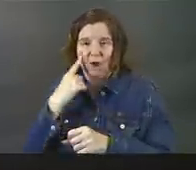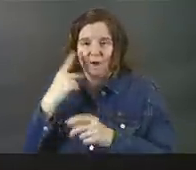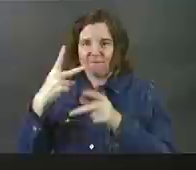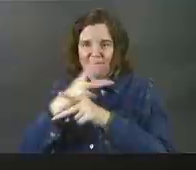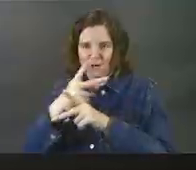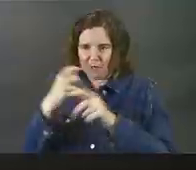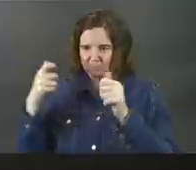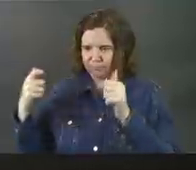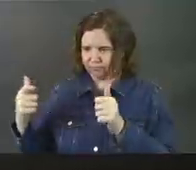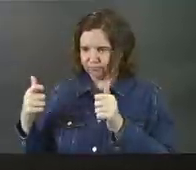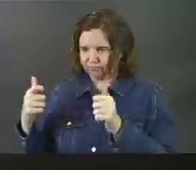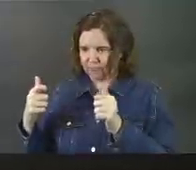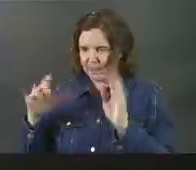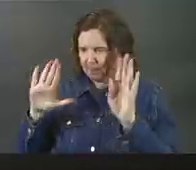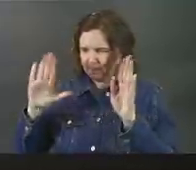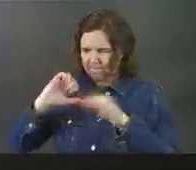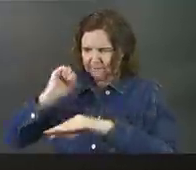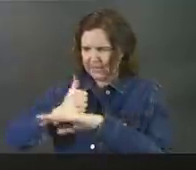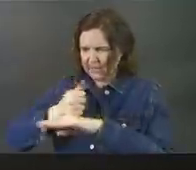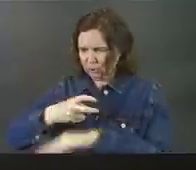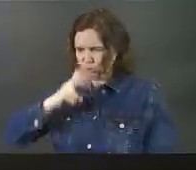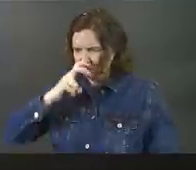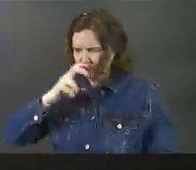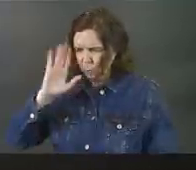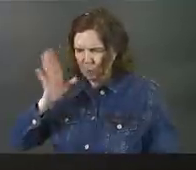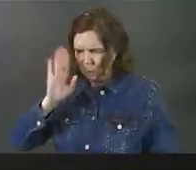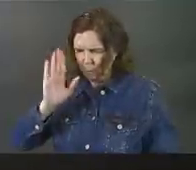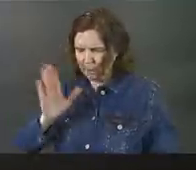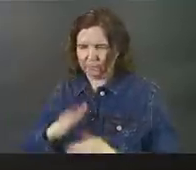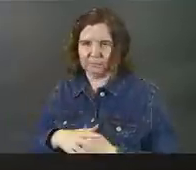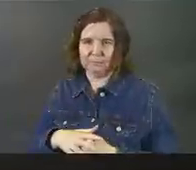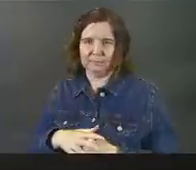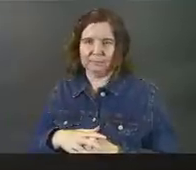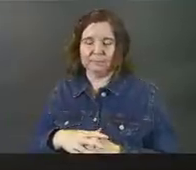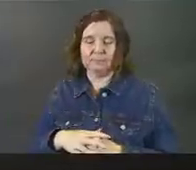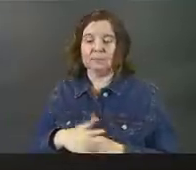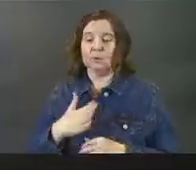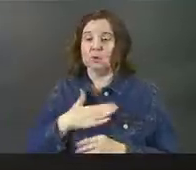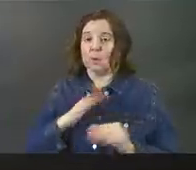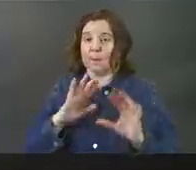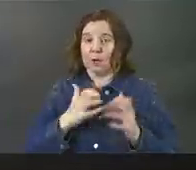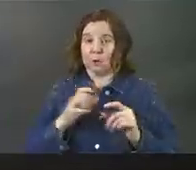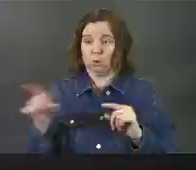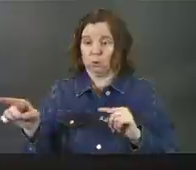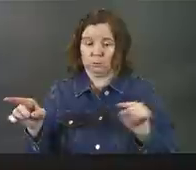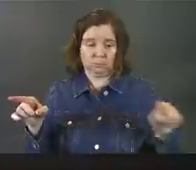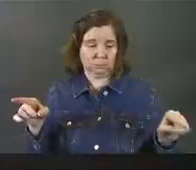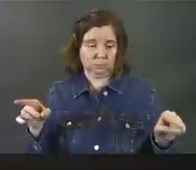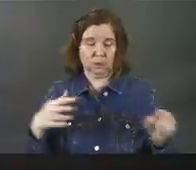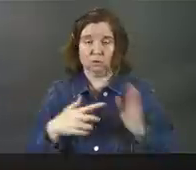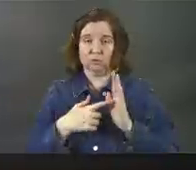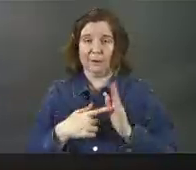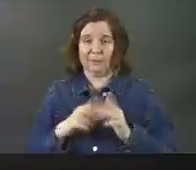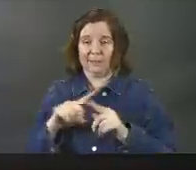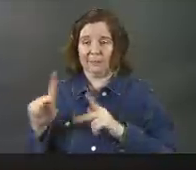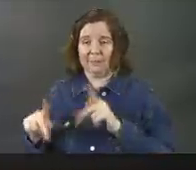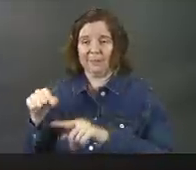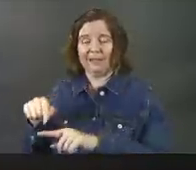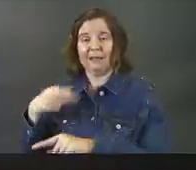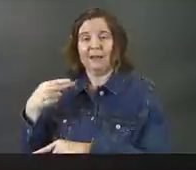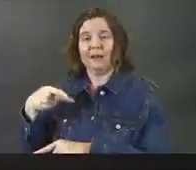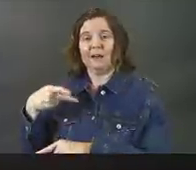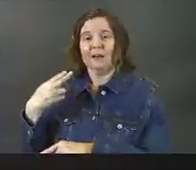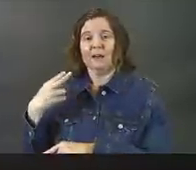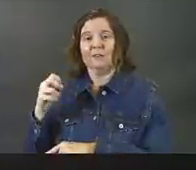nailed down, and they were closed about it. This is what he is. This is what he's going to do. So my group of people here, to represent these people are the